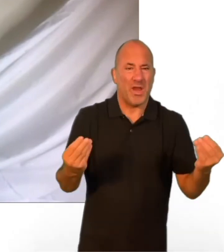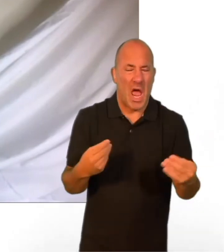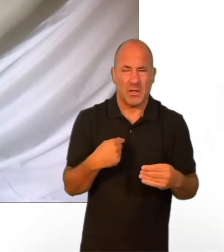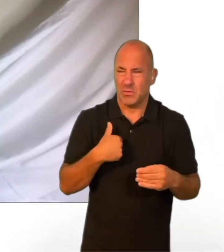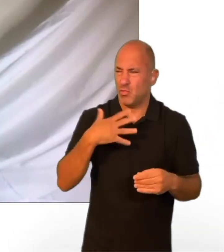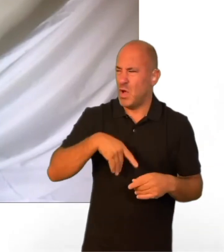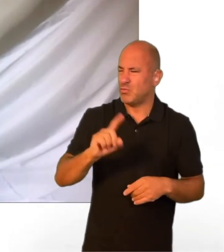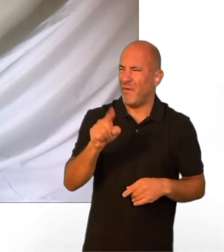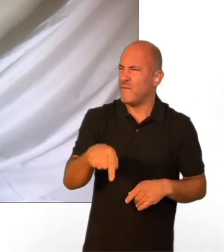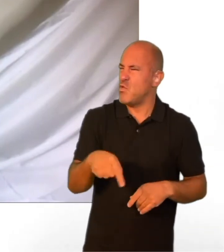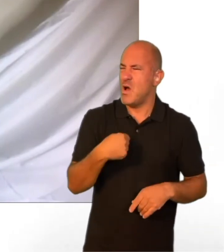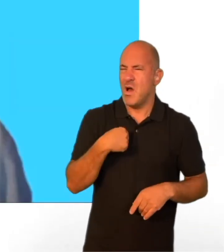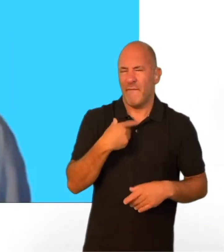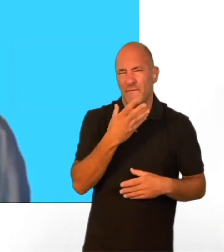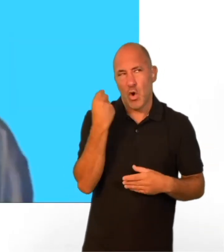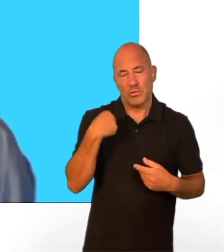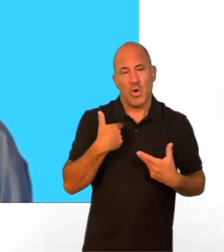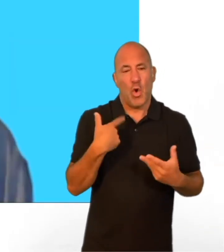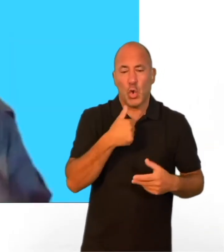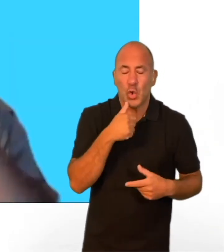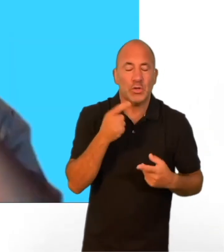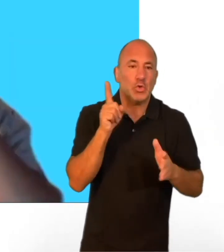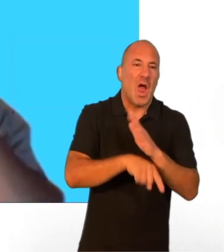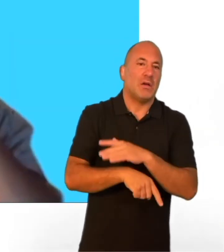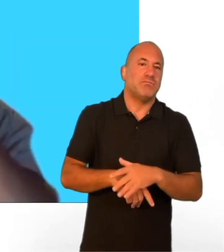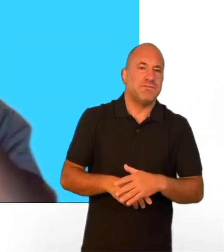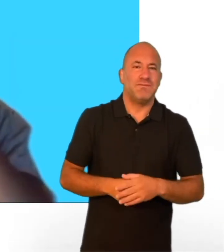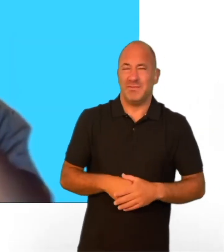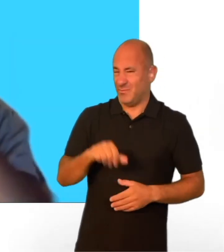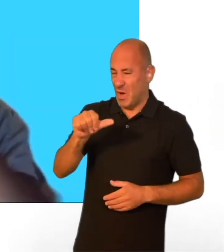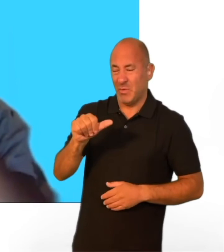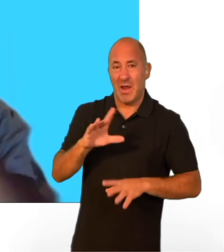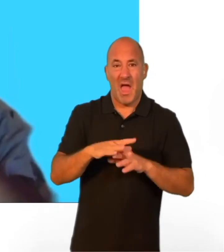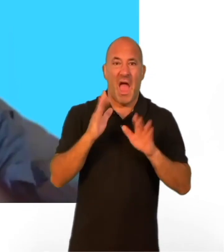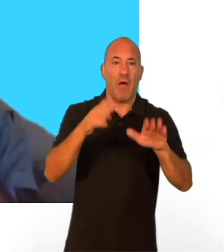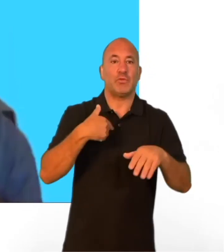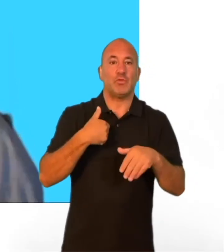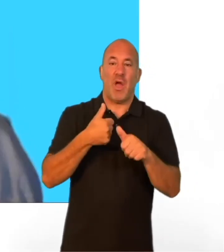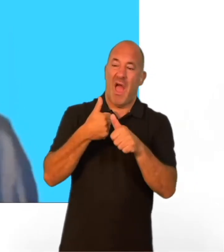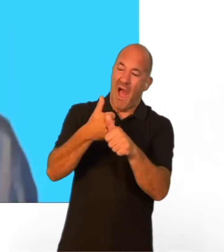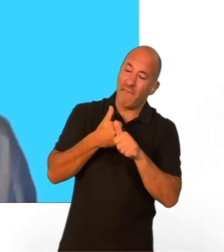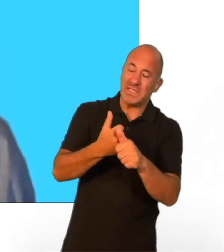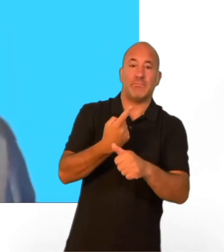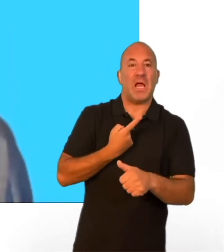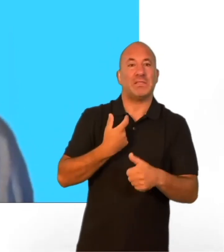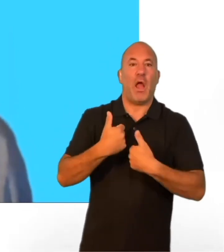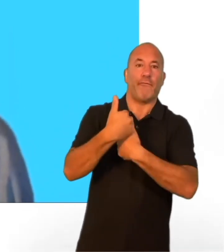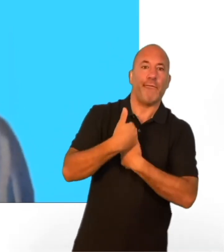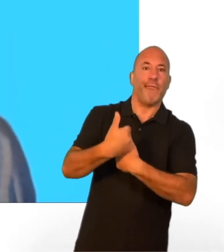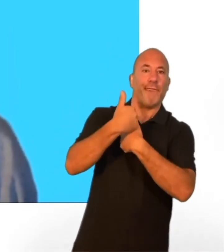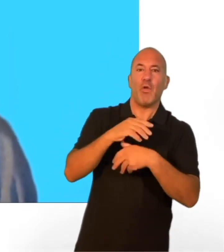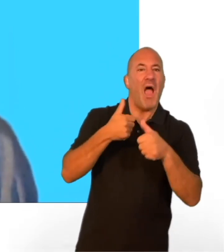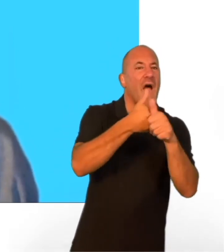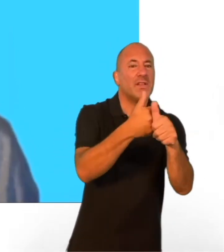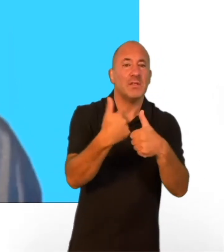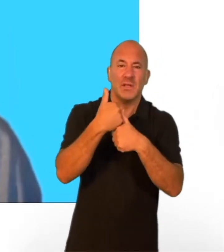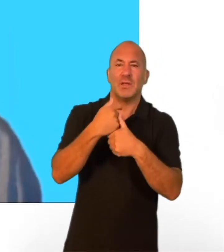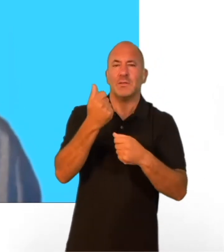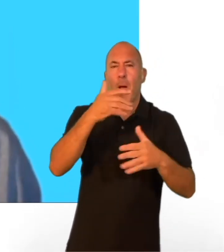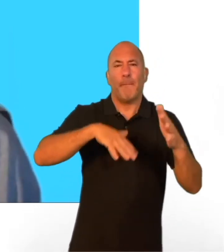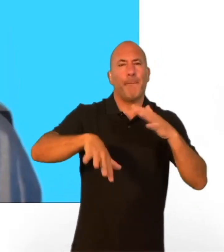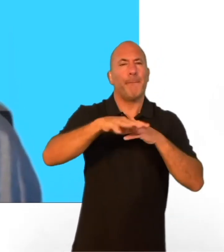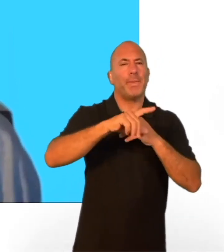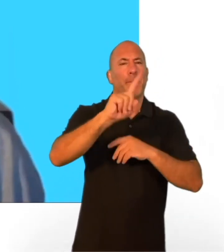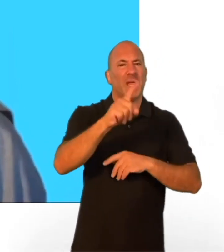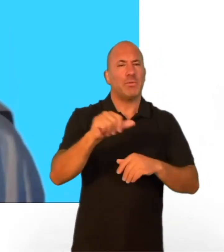place. That like you're having to advocate for yourself all the time, and I think there are situations where people